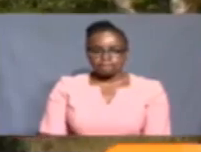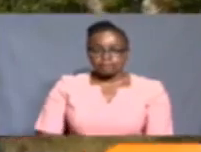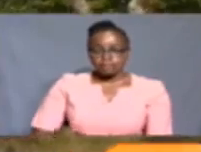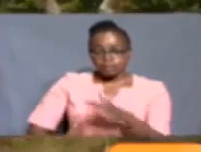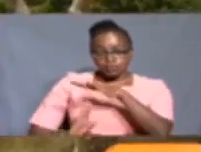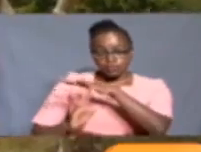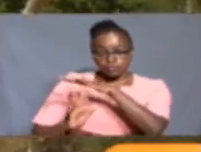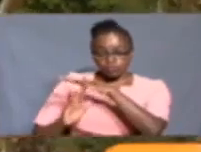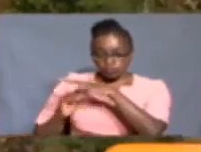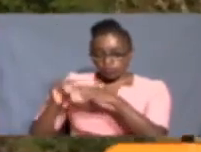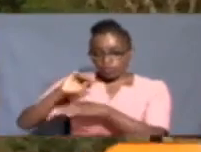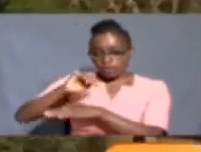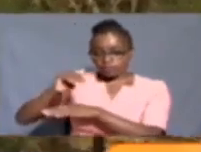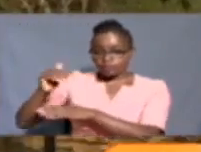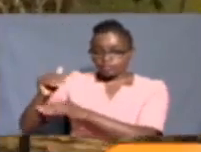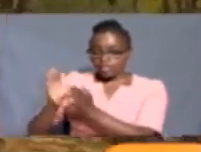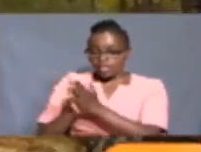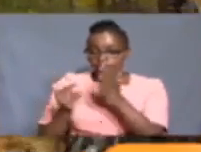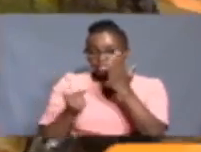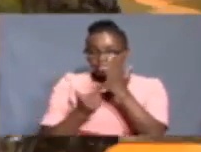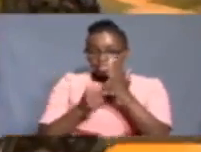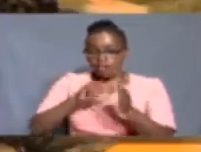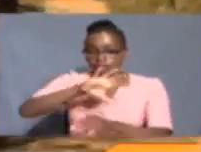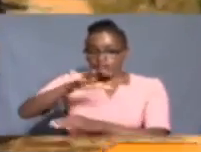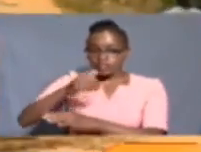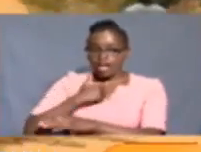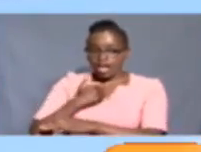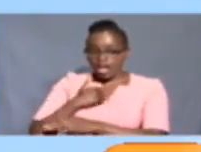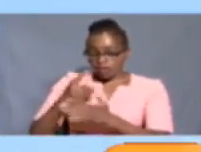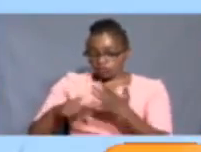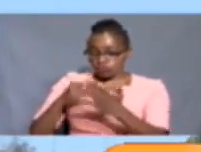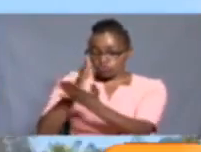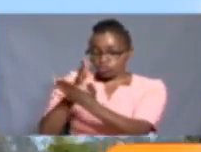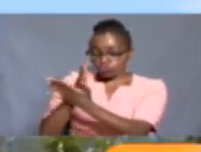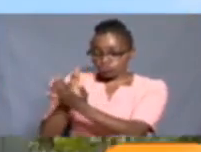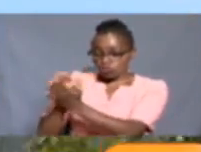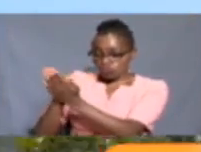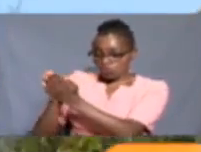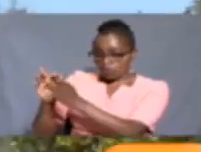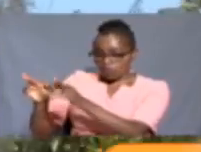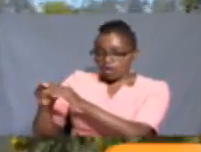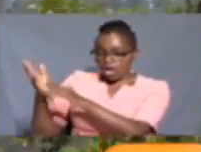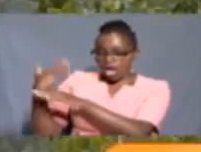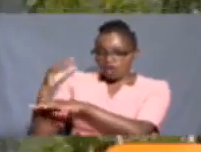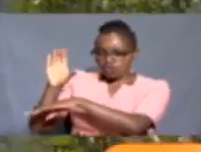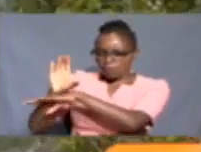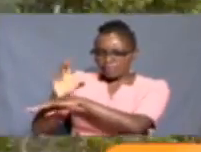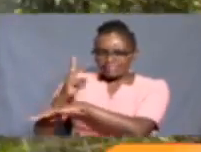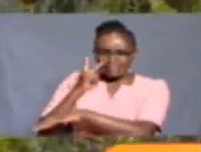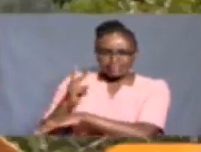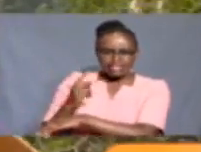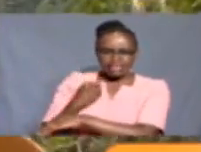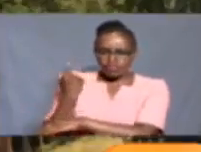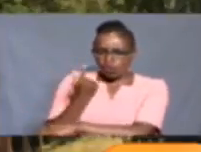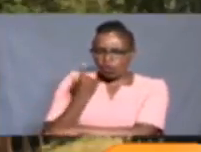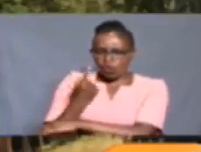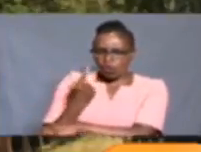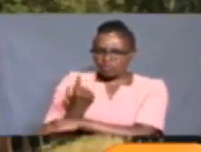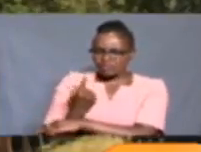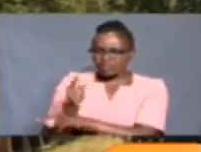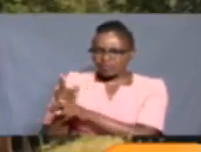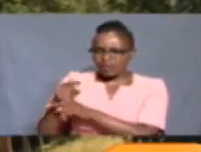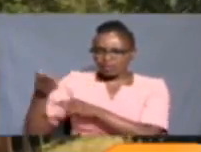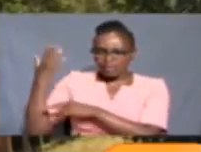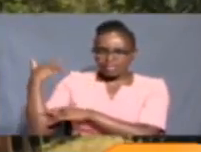Top of the Sagalla Hills in Taita Taveta County lies the Ray Museum, a former church that appears to be no more than a rusty relic of